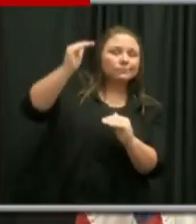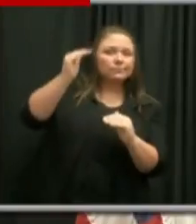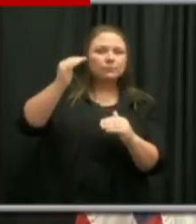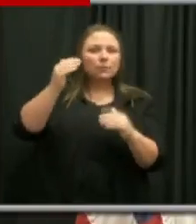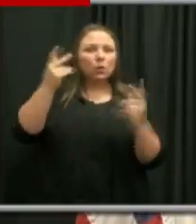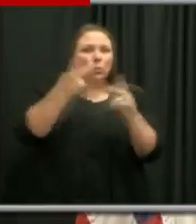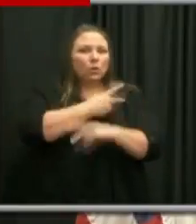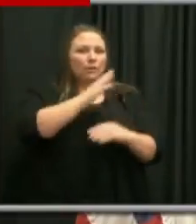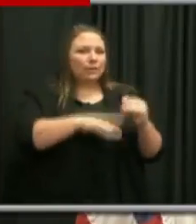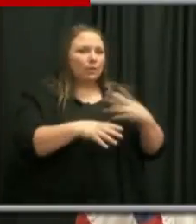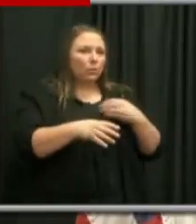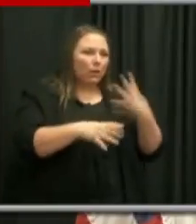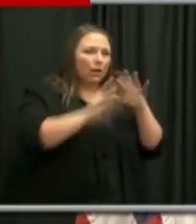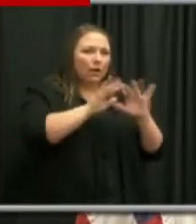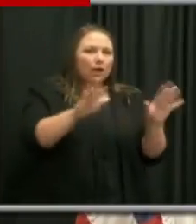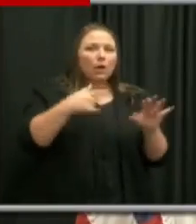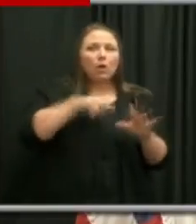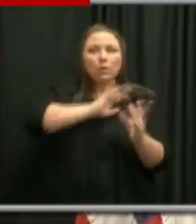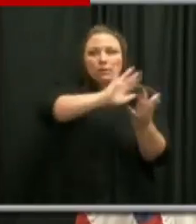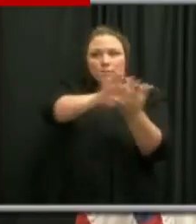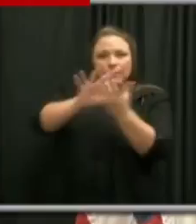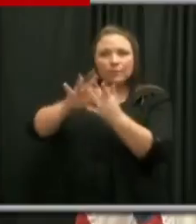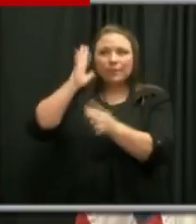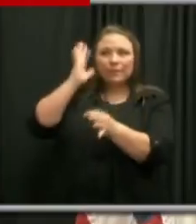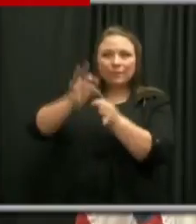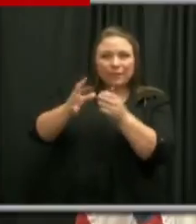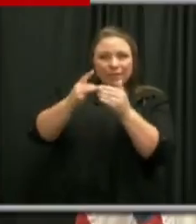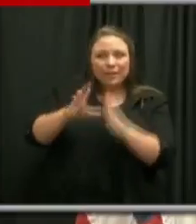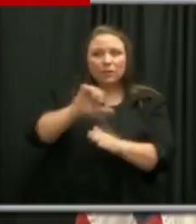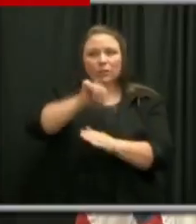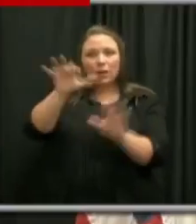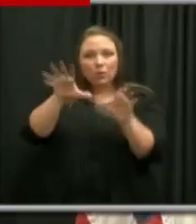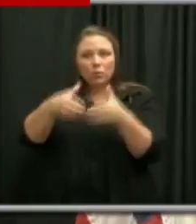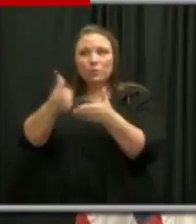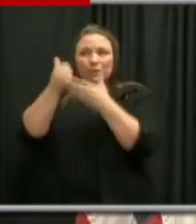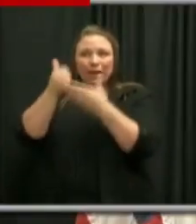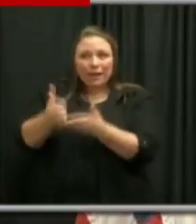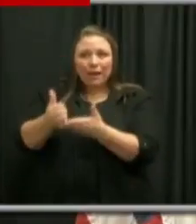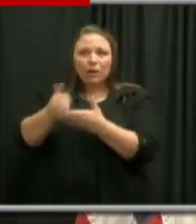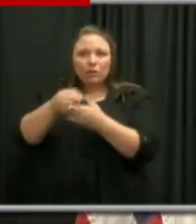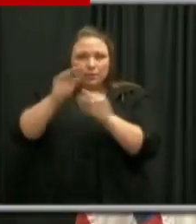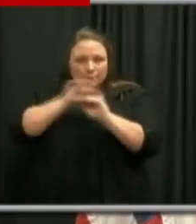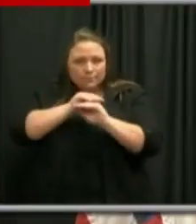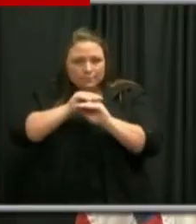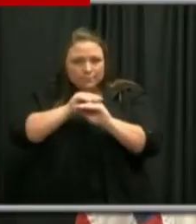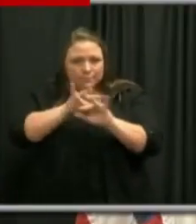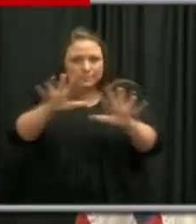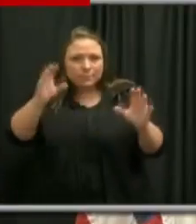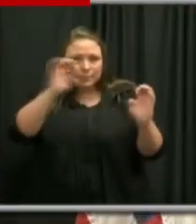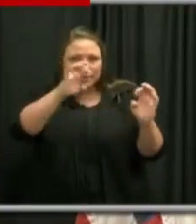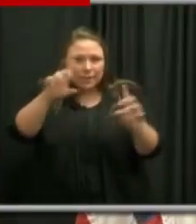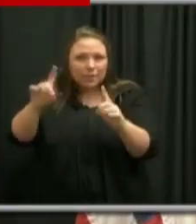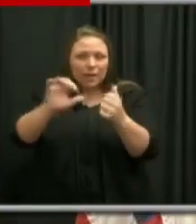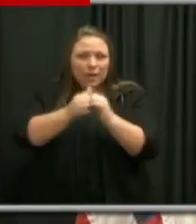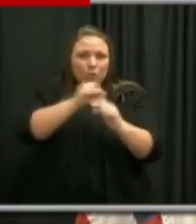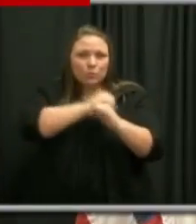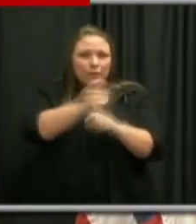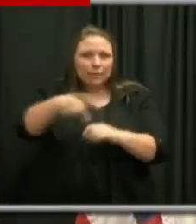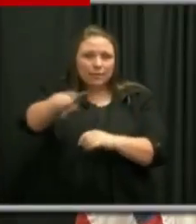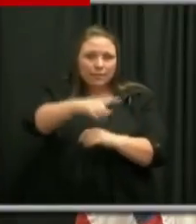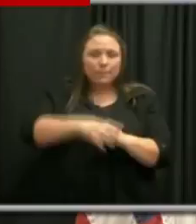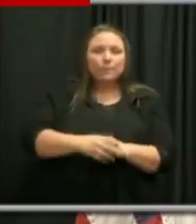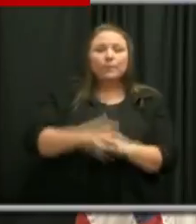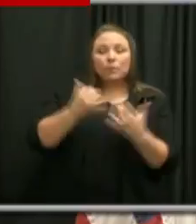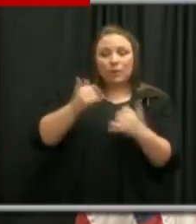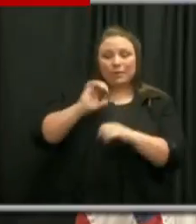to faith leaders and to other groups to make sure the word is getting out about how to protect themselves. We are in the process of trying to set